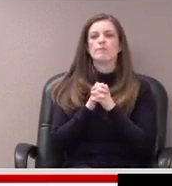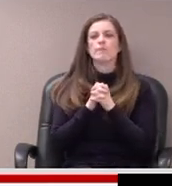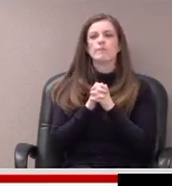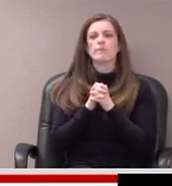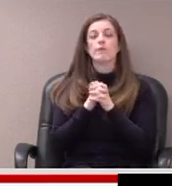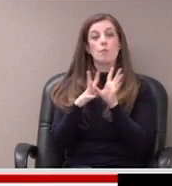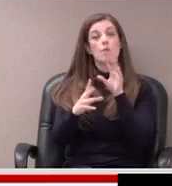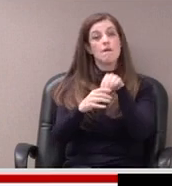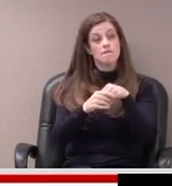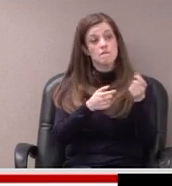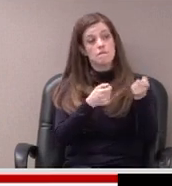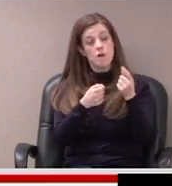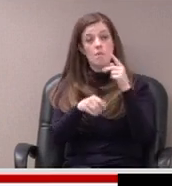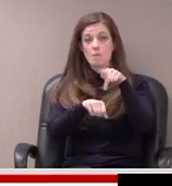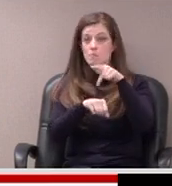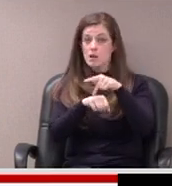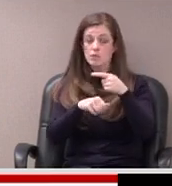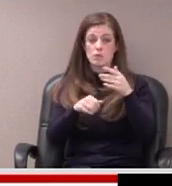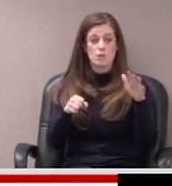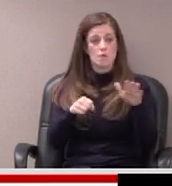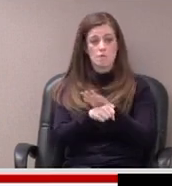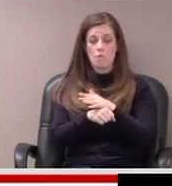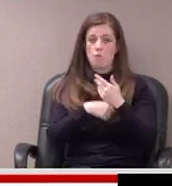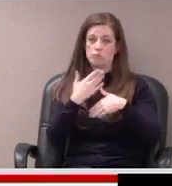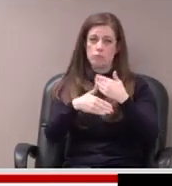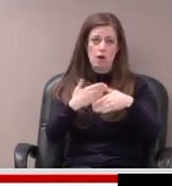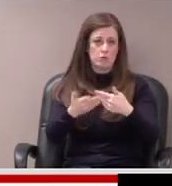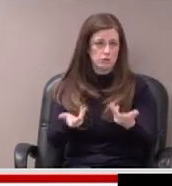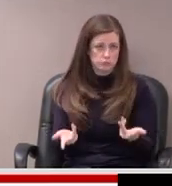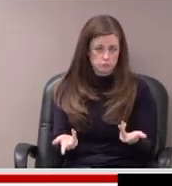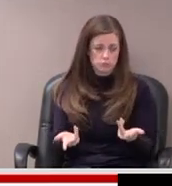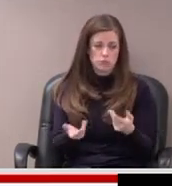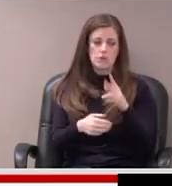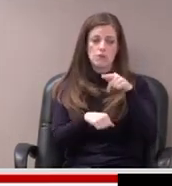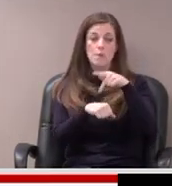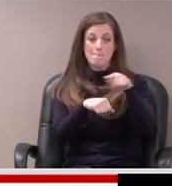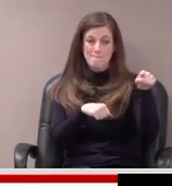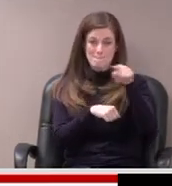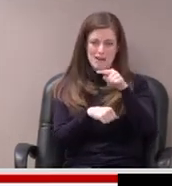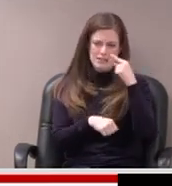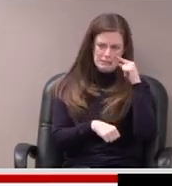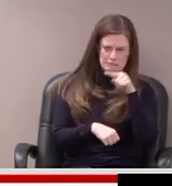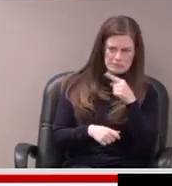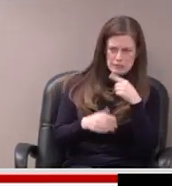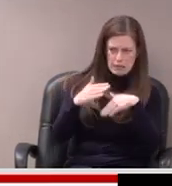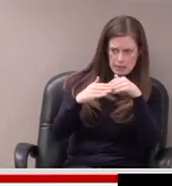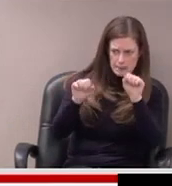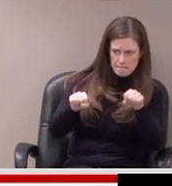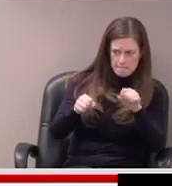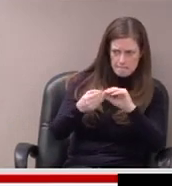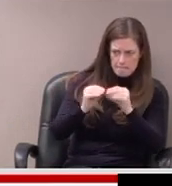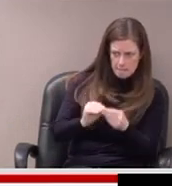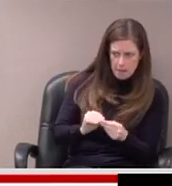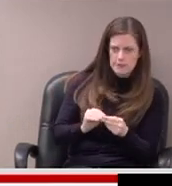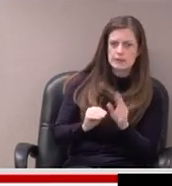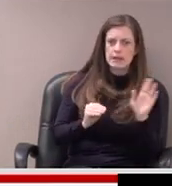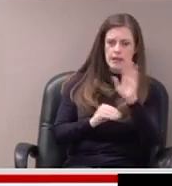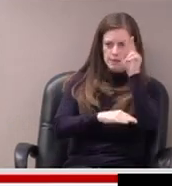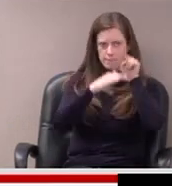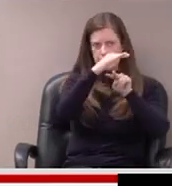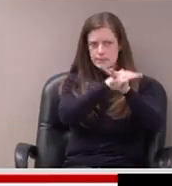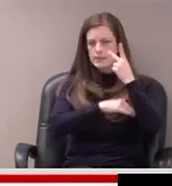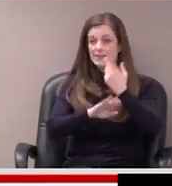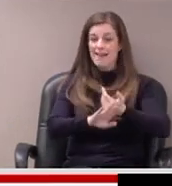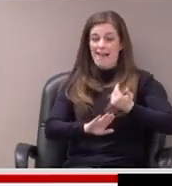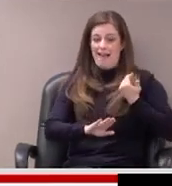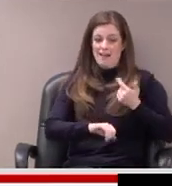we involve the principals throughout this whole process. So the principals get to see the capacity and their projections ahead of